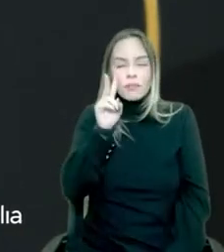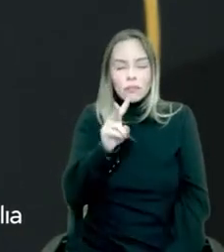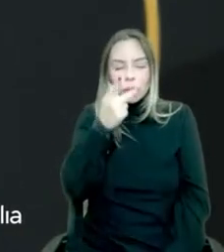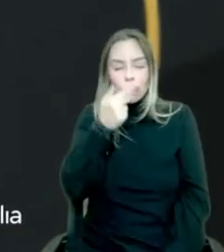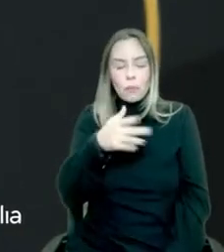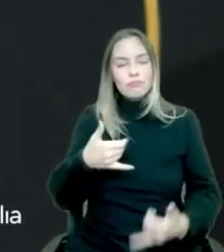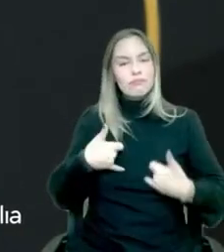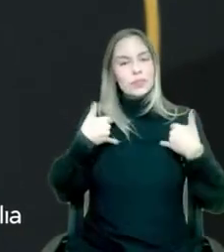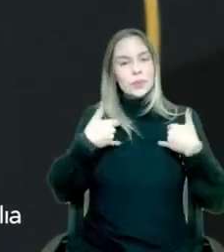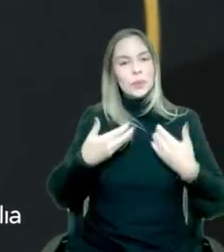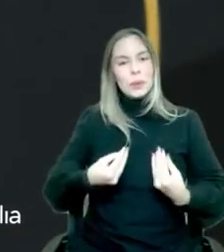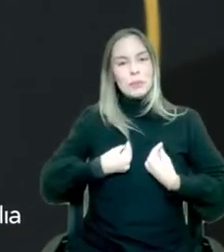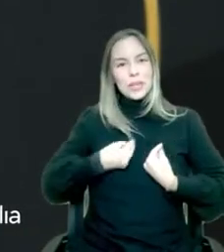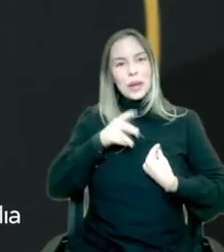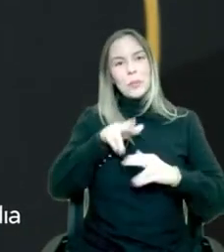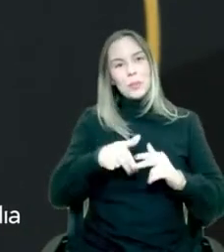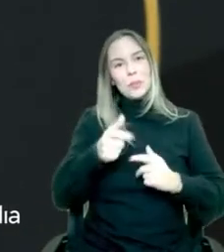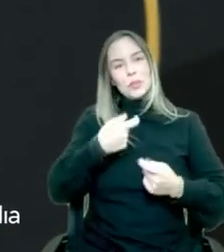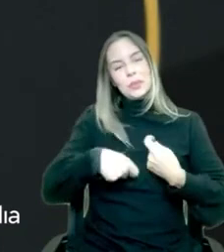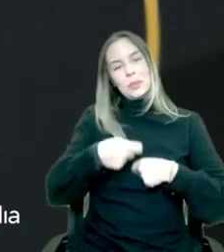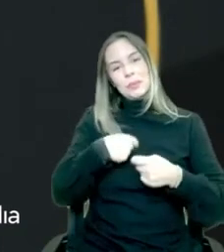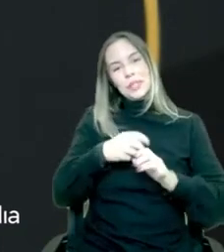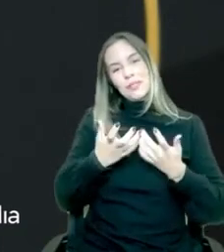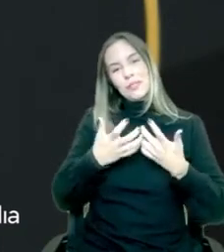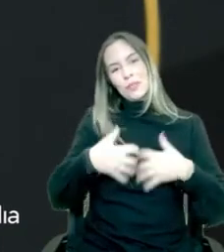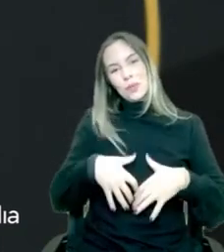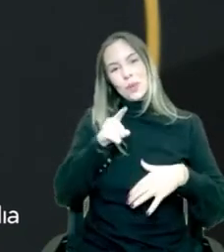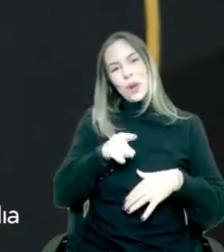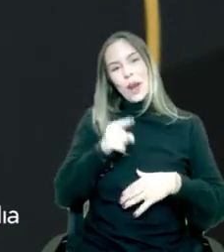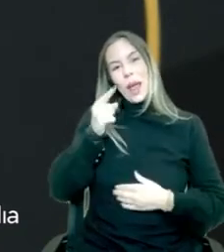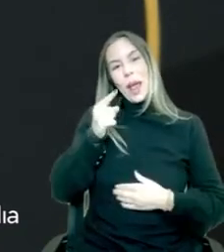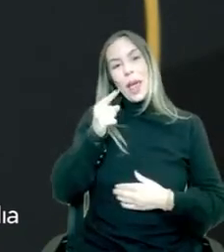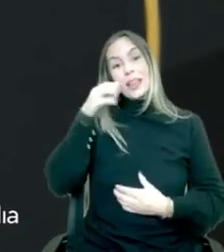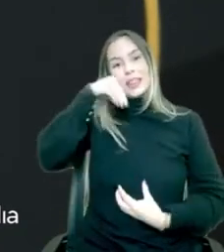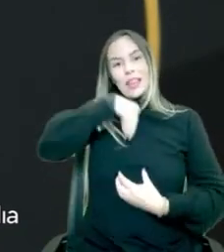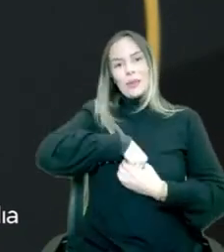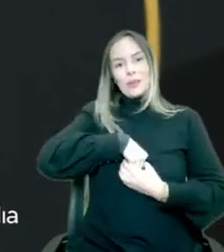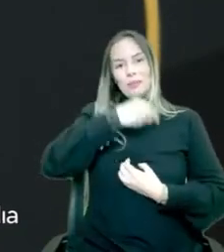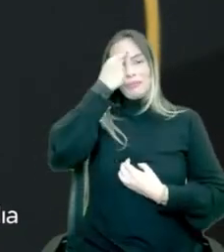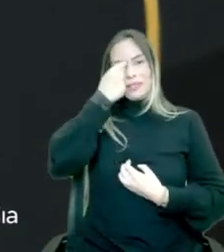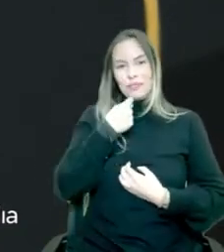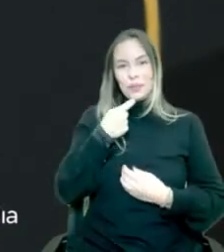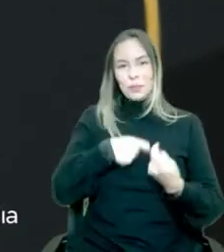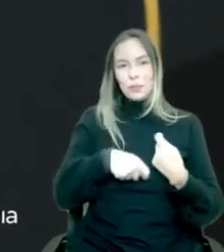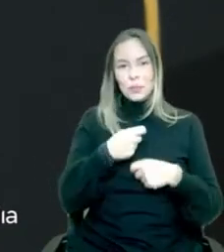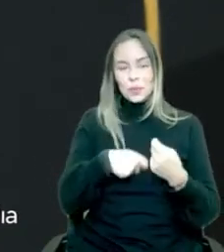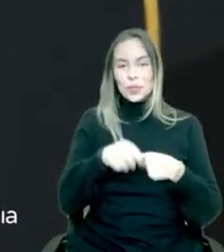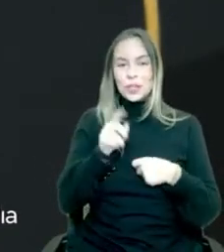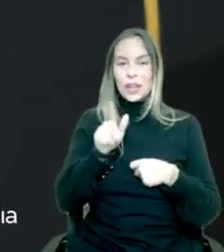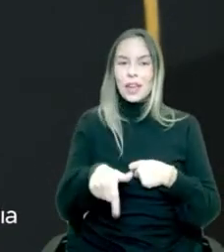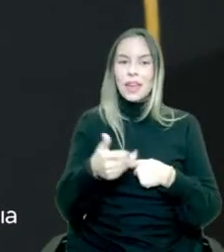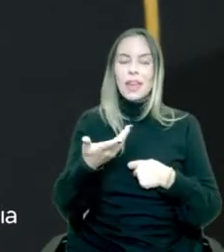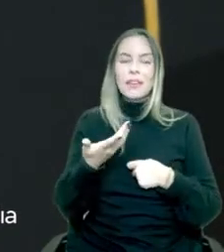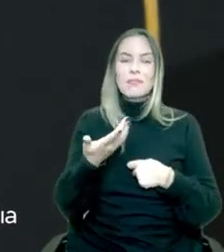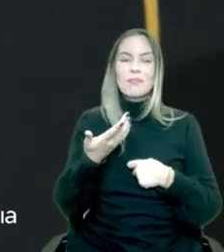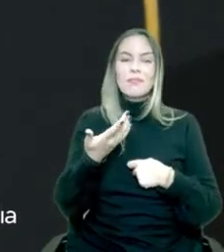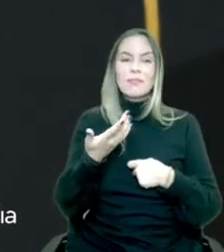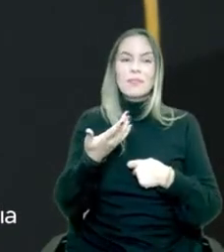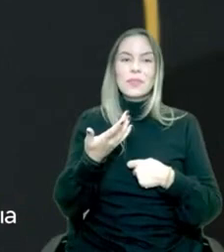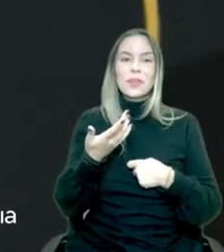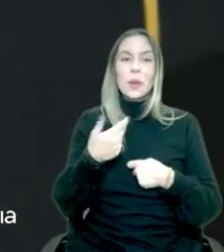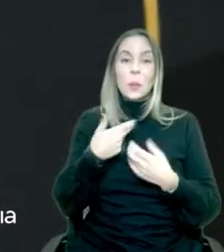is the product, which is both, you know, a collar, an app. Again, unlike anything that's ever existed for animals, for